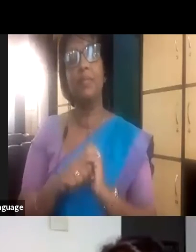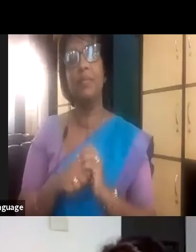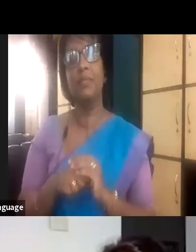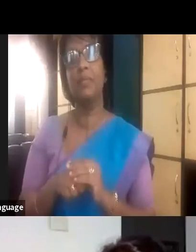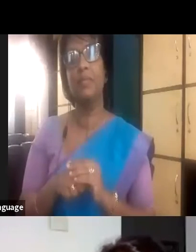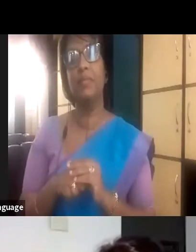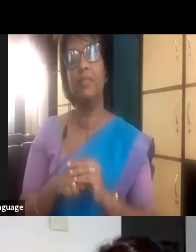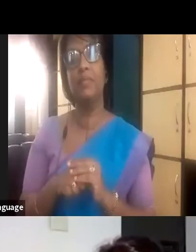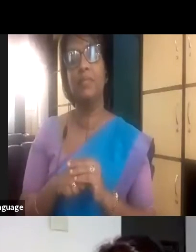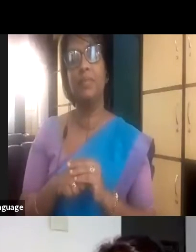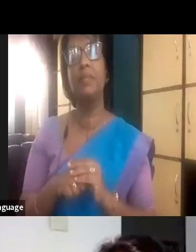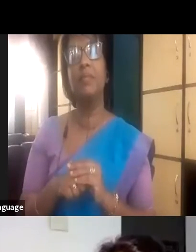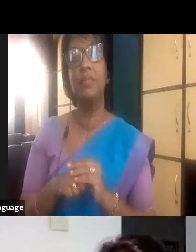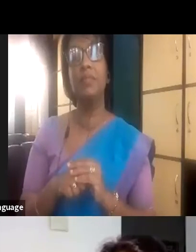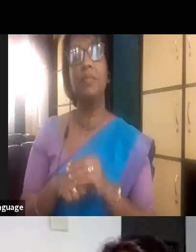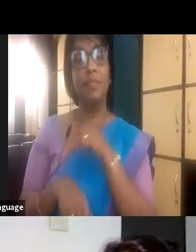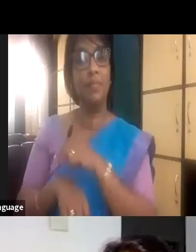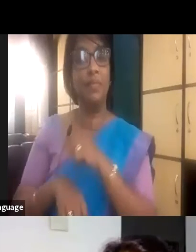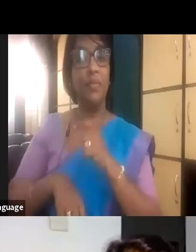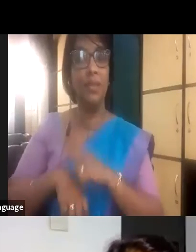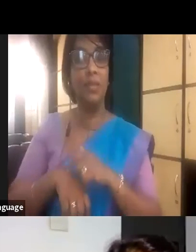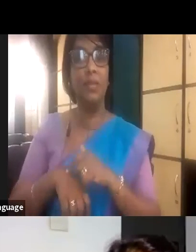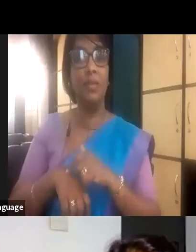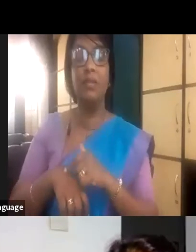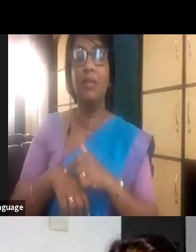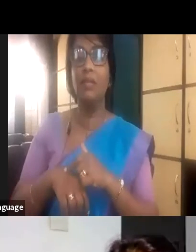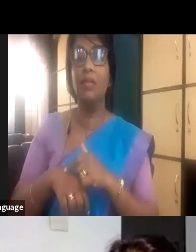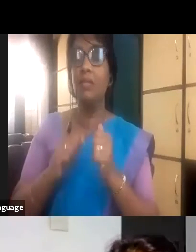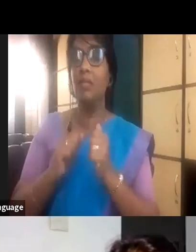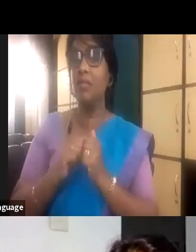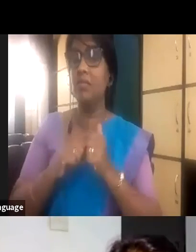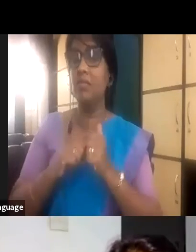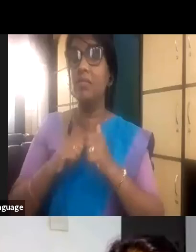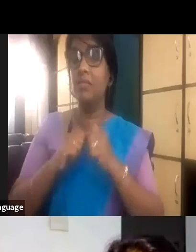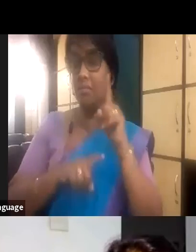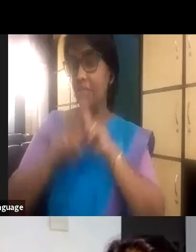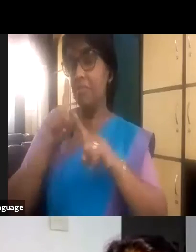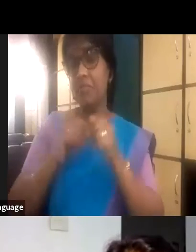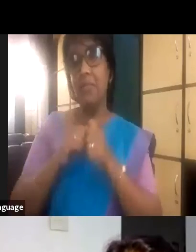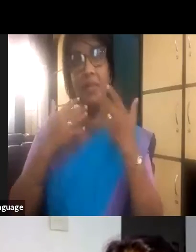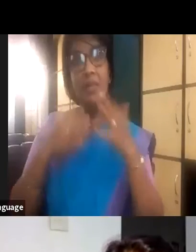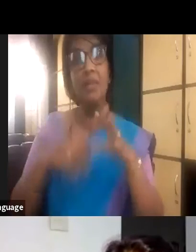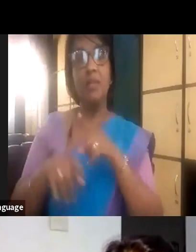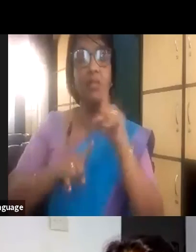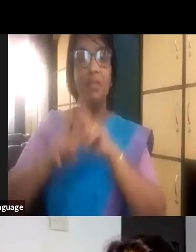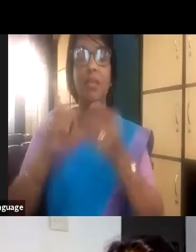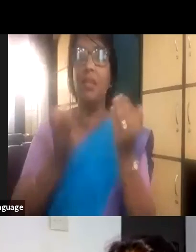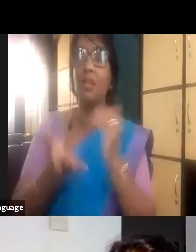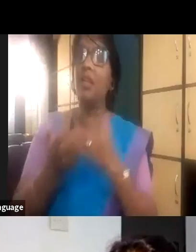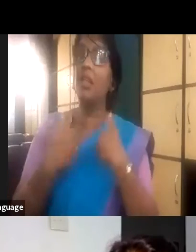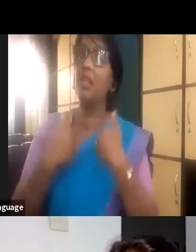chain resilience. And I would like to thank the panel once again, and for all the people on the call.